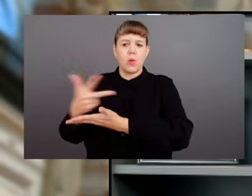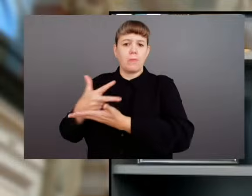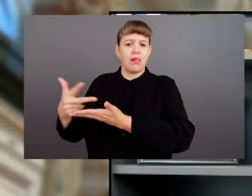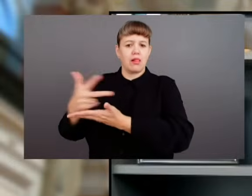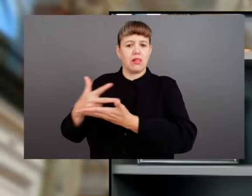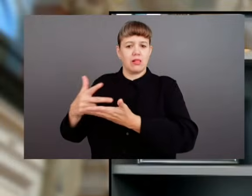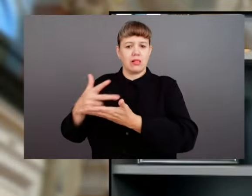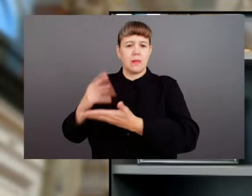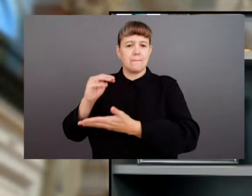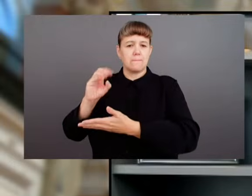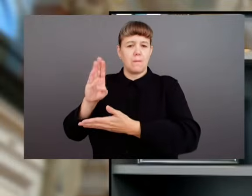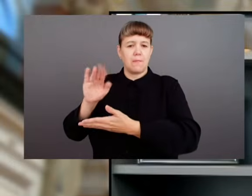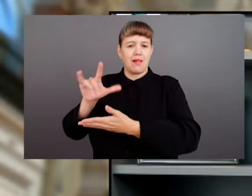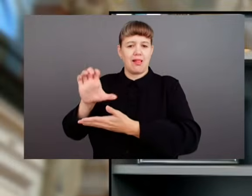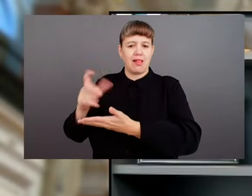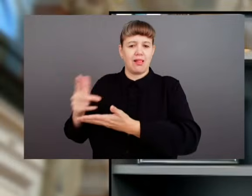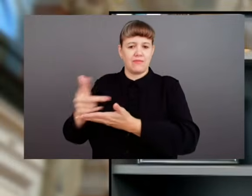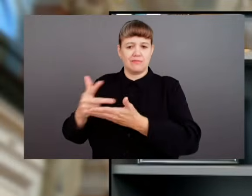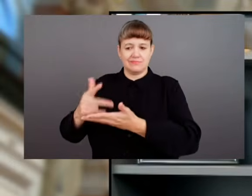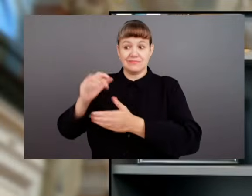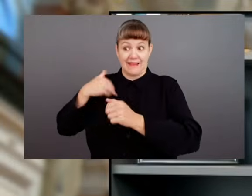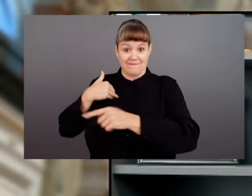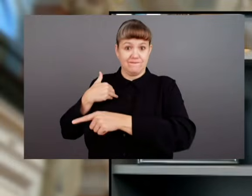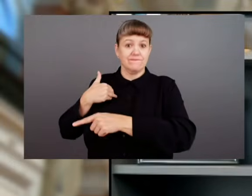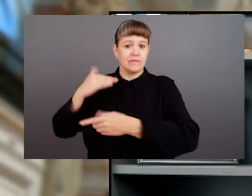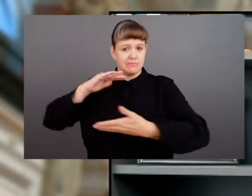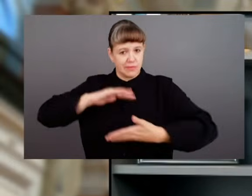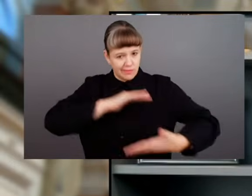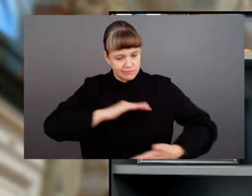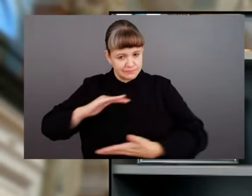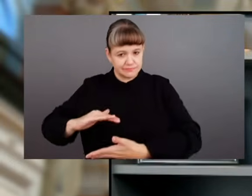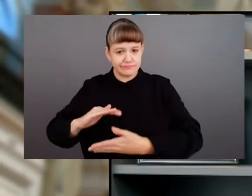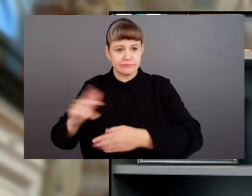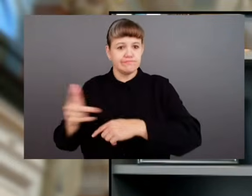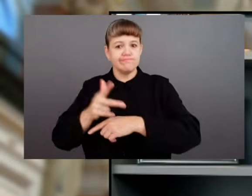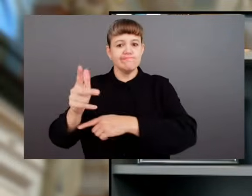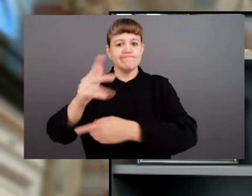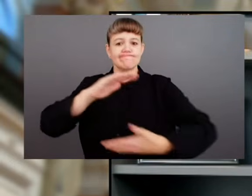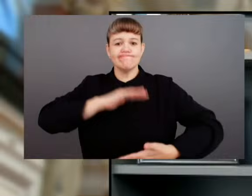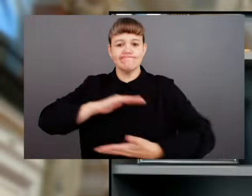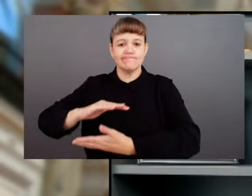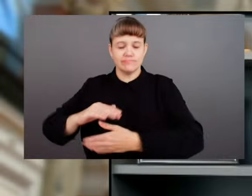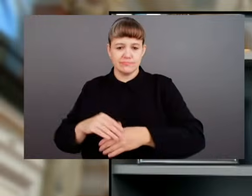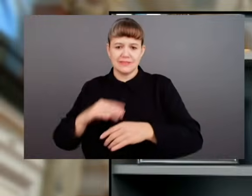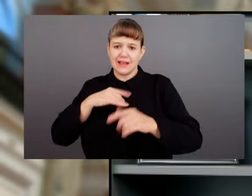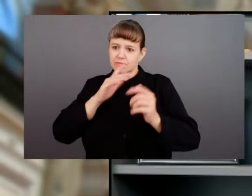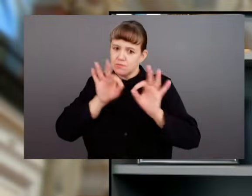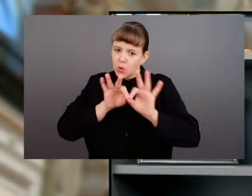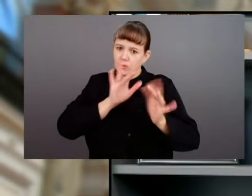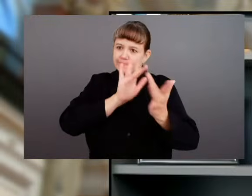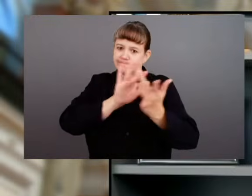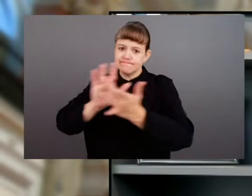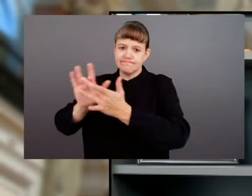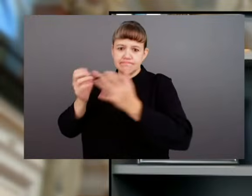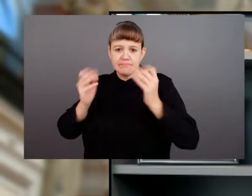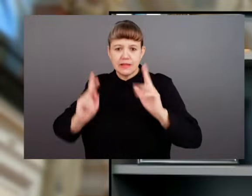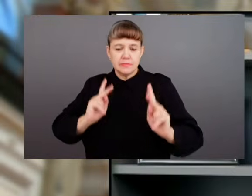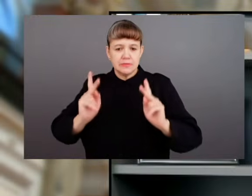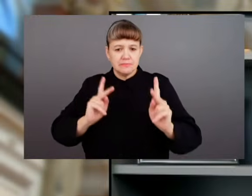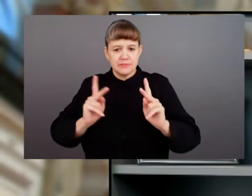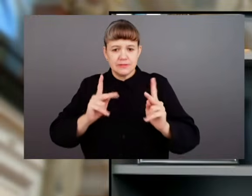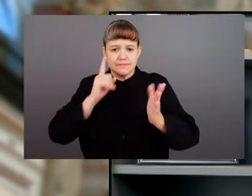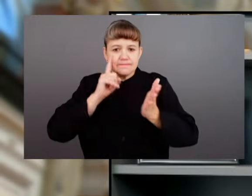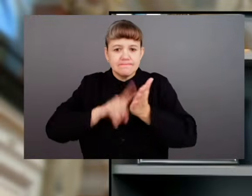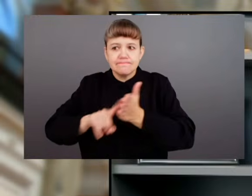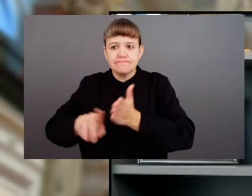unit, and working with community imaging clinics to widen their reach. Mammograms help detect cancer early, finding lumps 2 or 3 years before